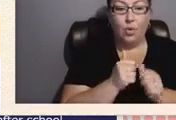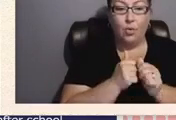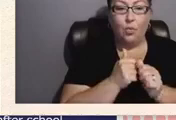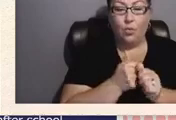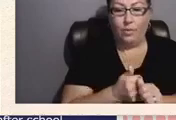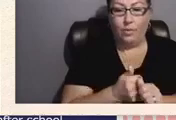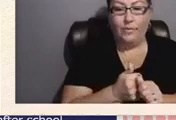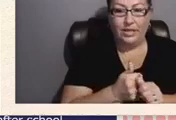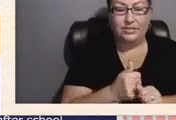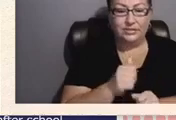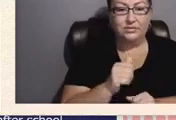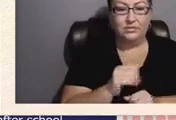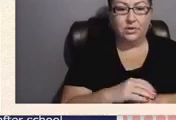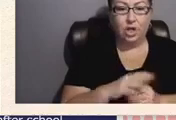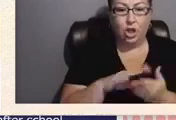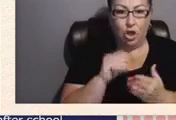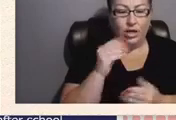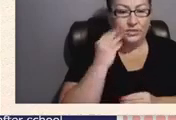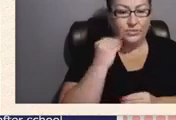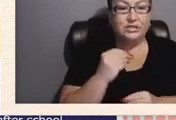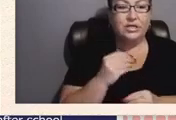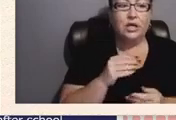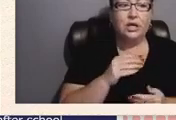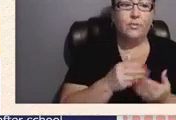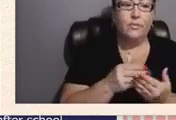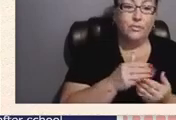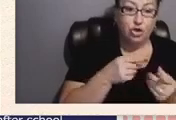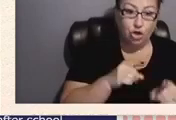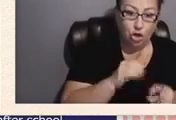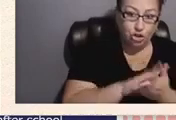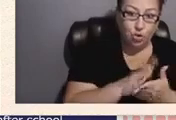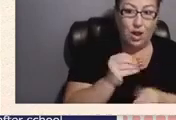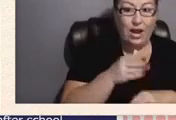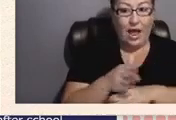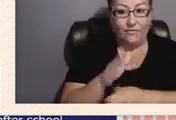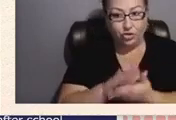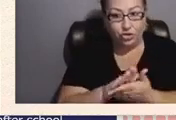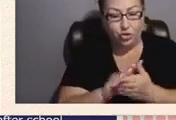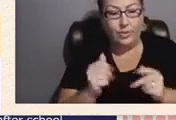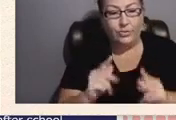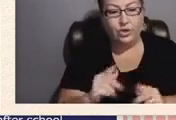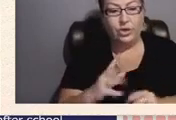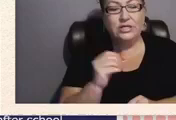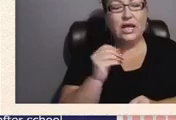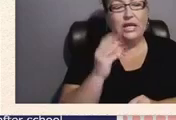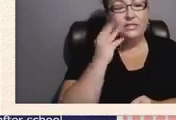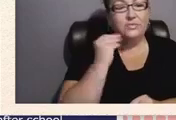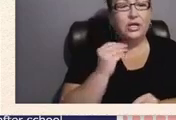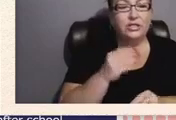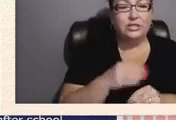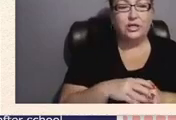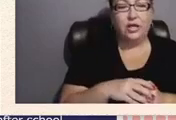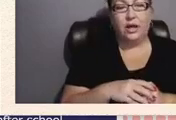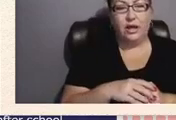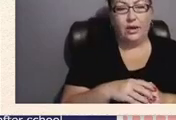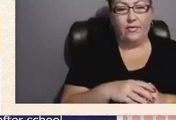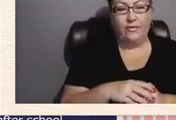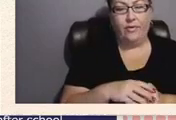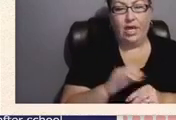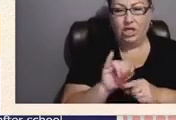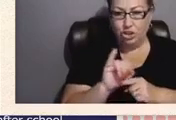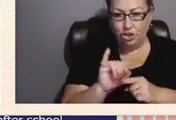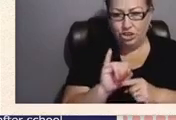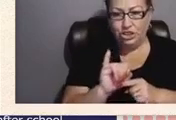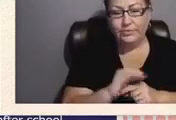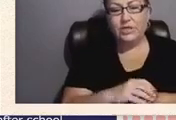after-school opportunities, and experience outside of traditional school settings, including internships, that provides